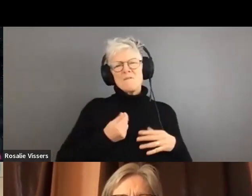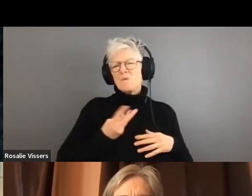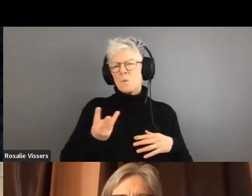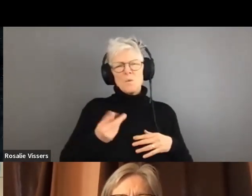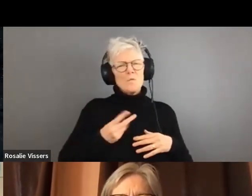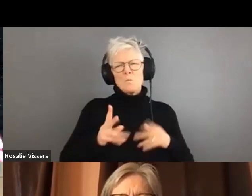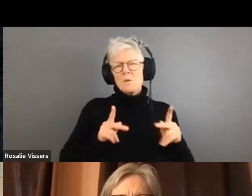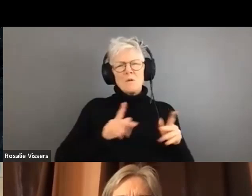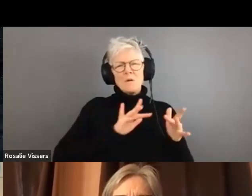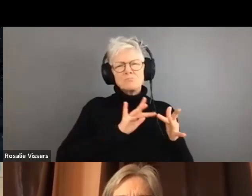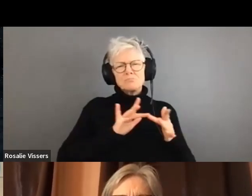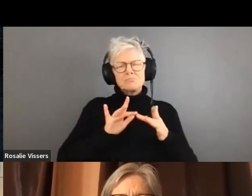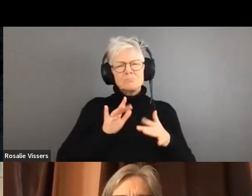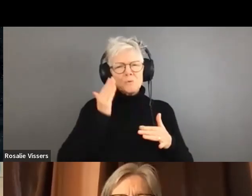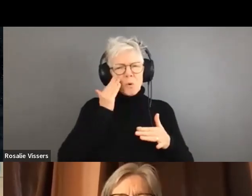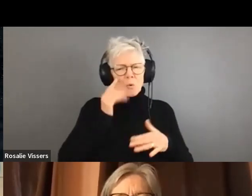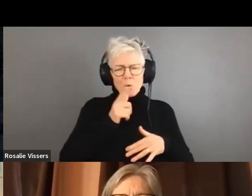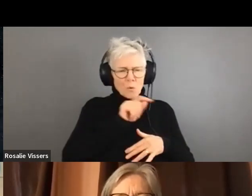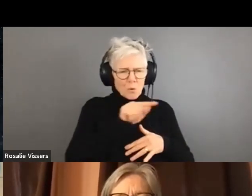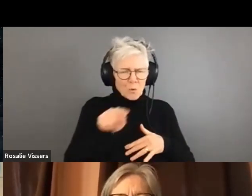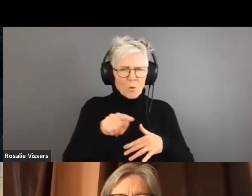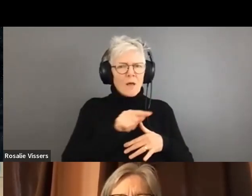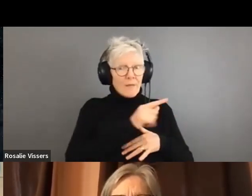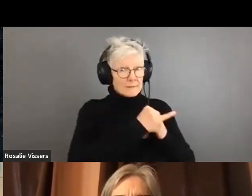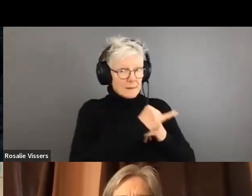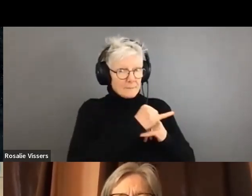your show theme. You want alignment.